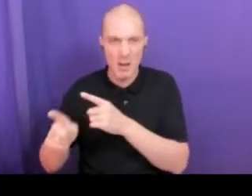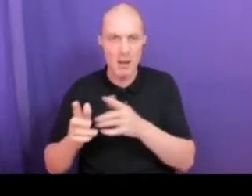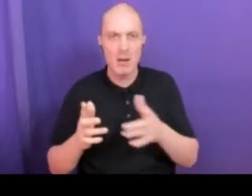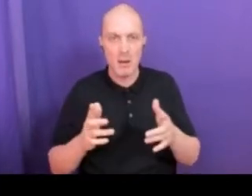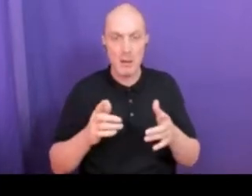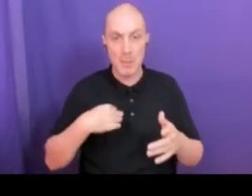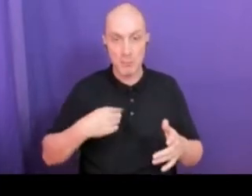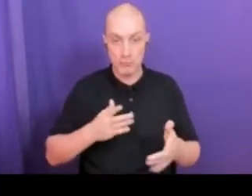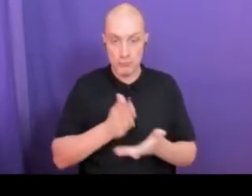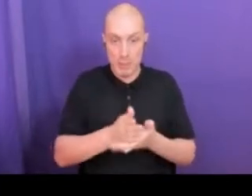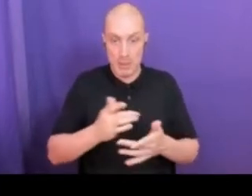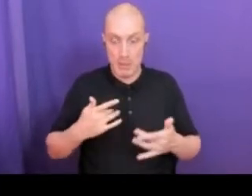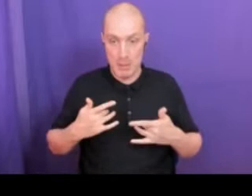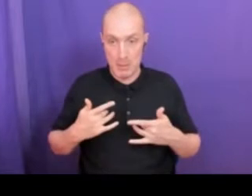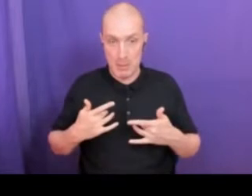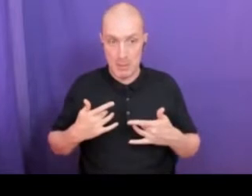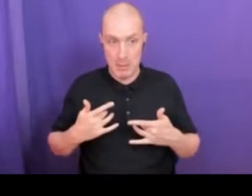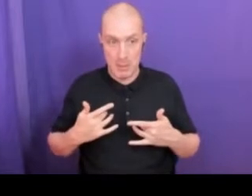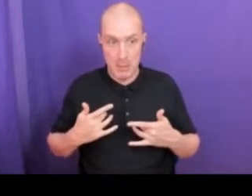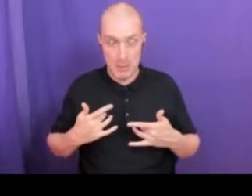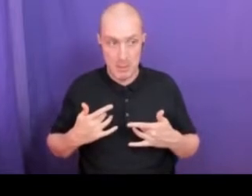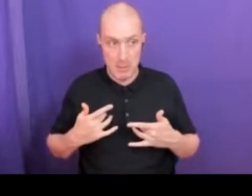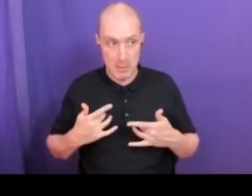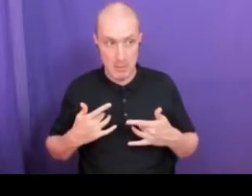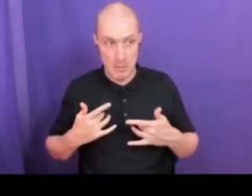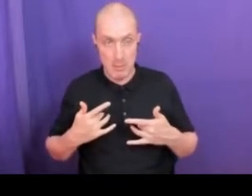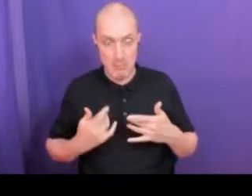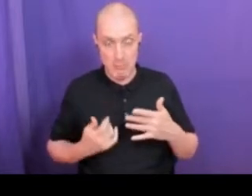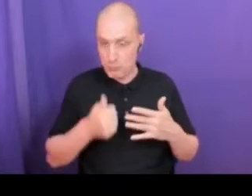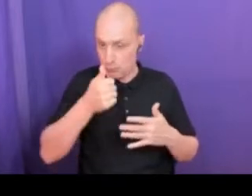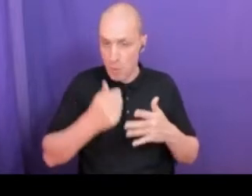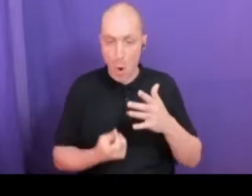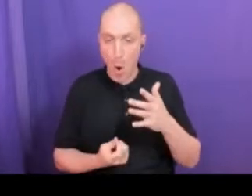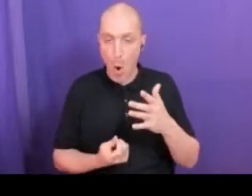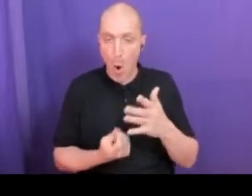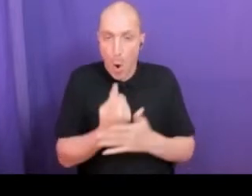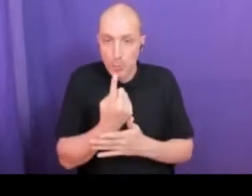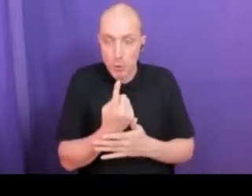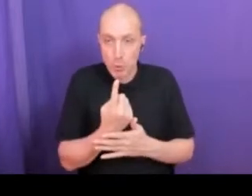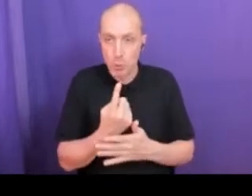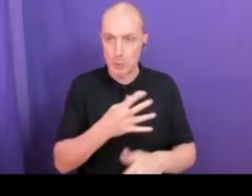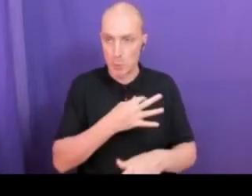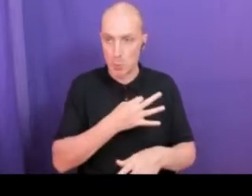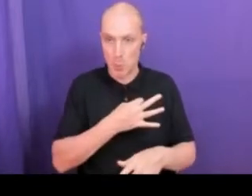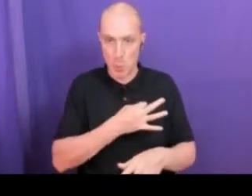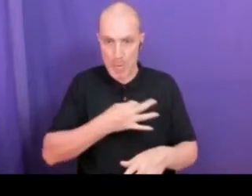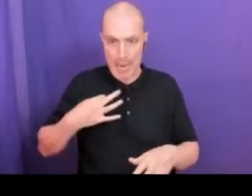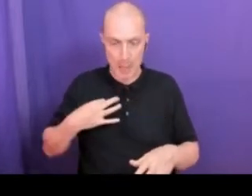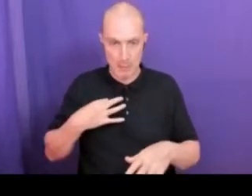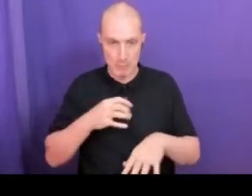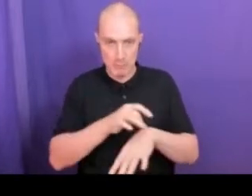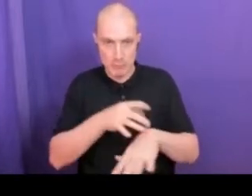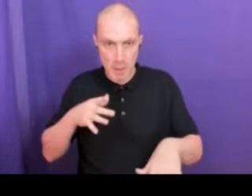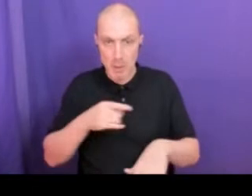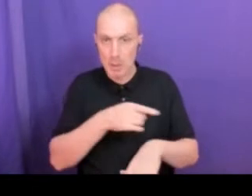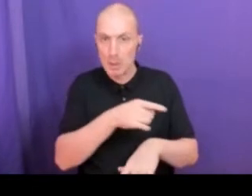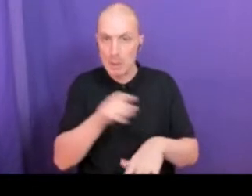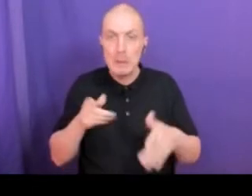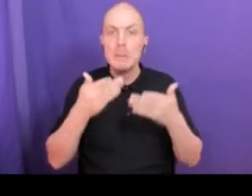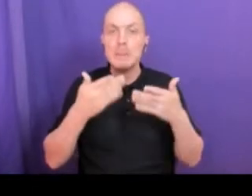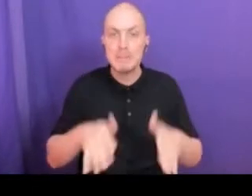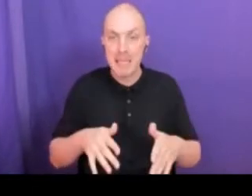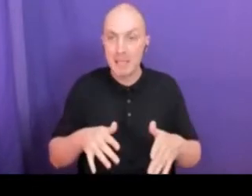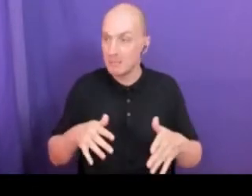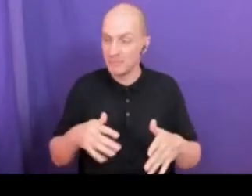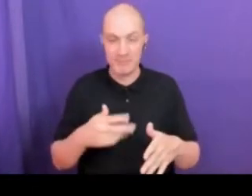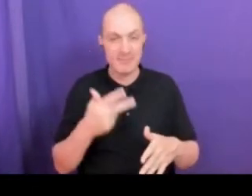opportunity for clinics and clinicians, clinical staff who've gone through a horrible slog of the past year and a half to just have a say,